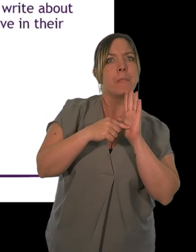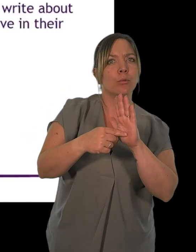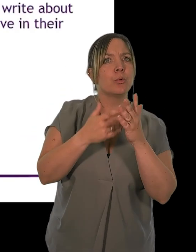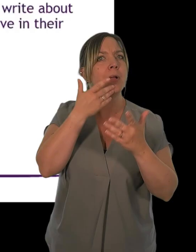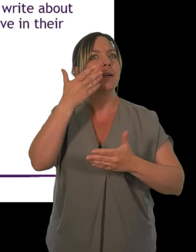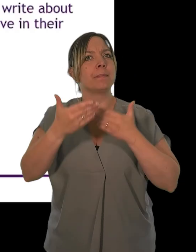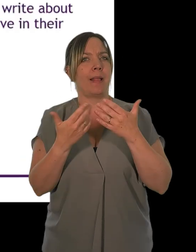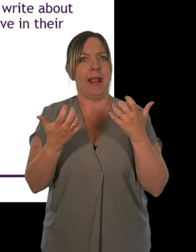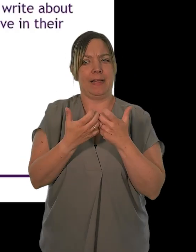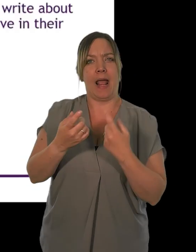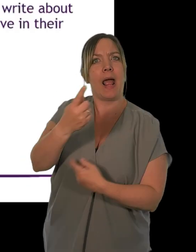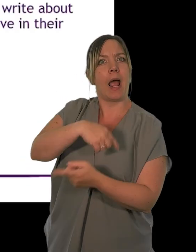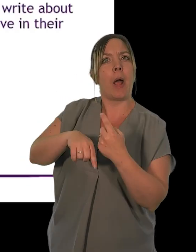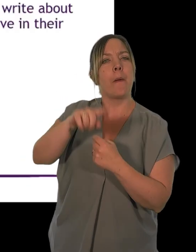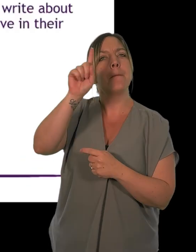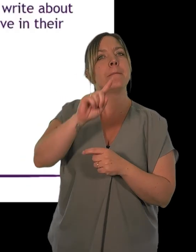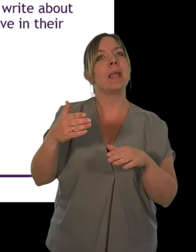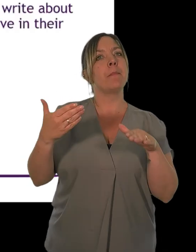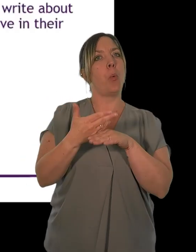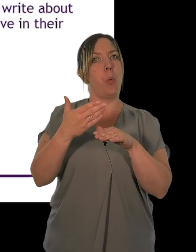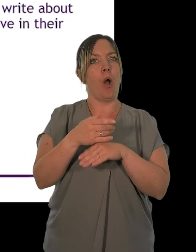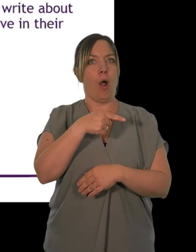reliable.